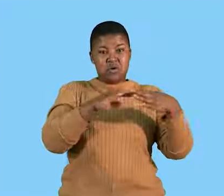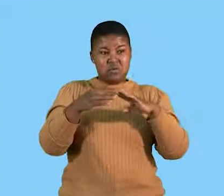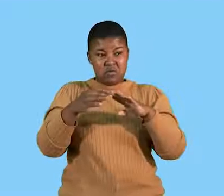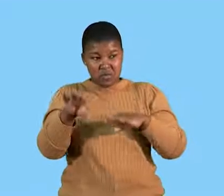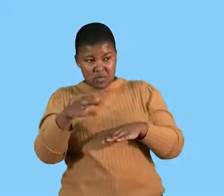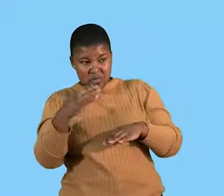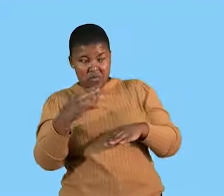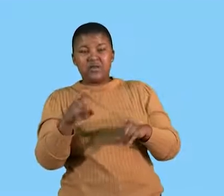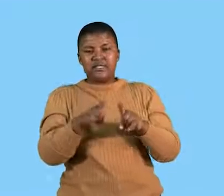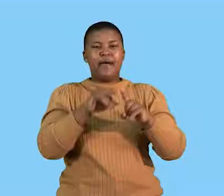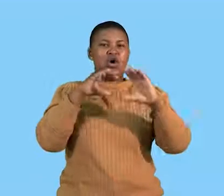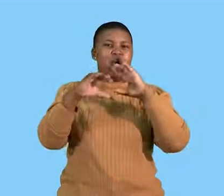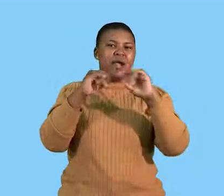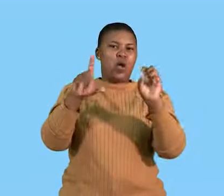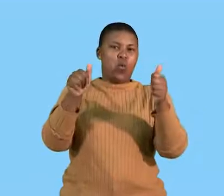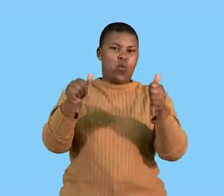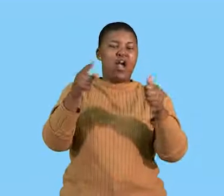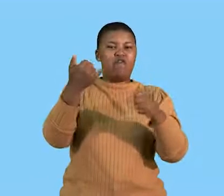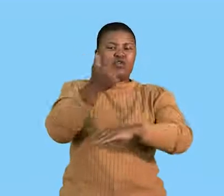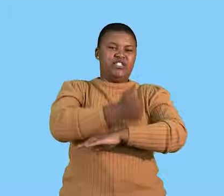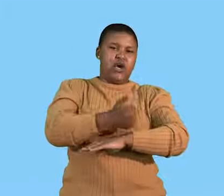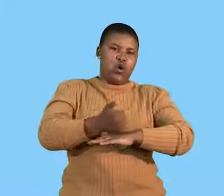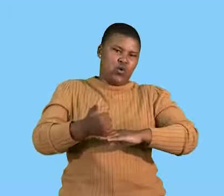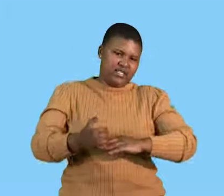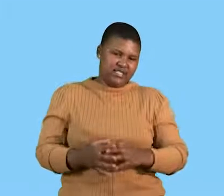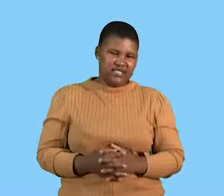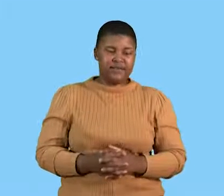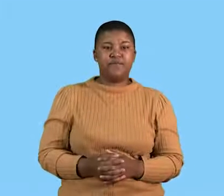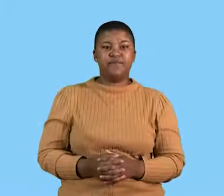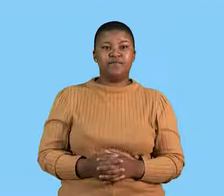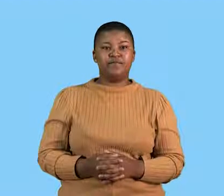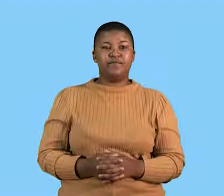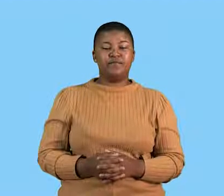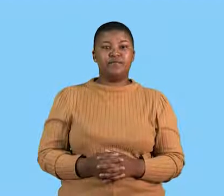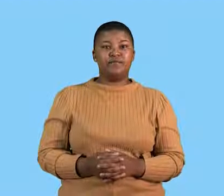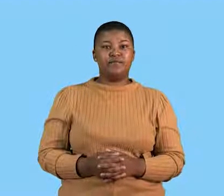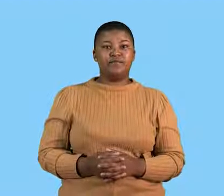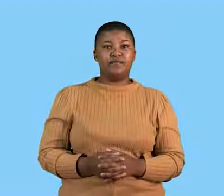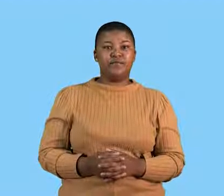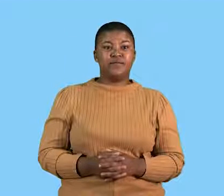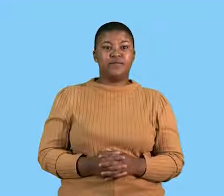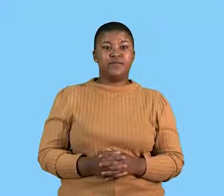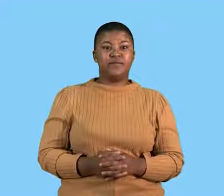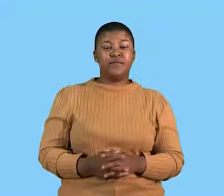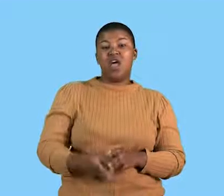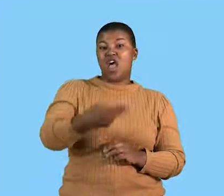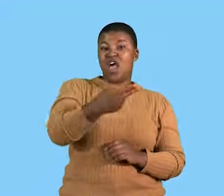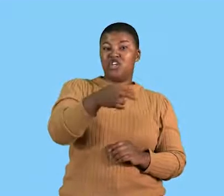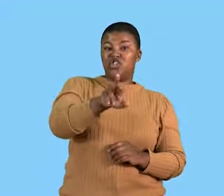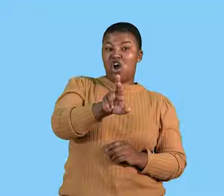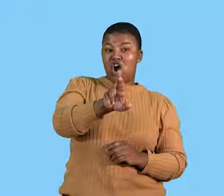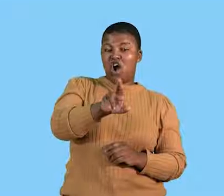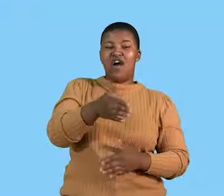as well as communicating with all the stakeholders of the business. Our human